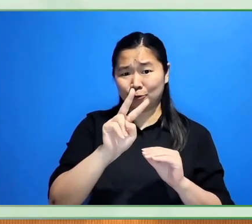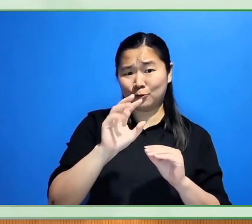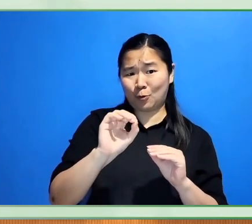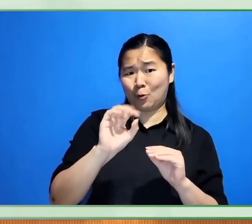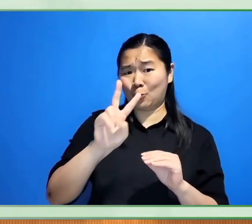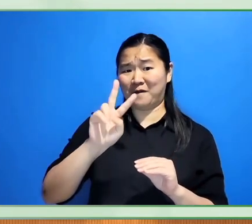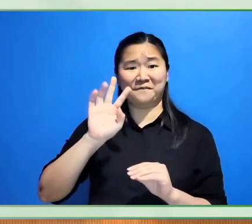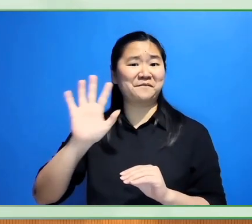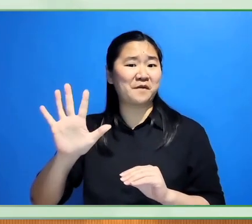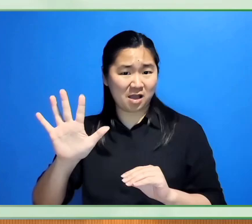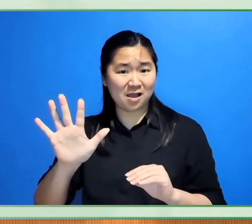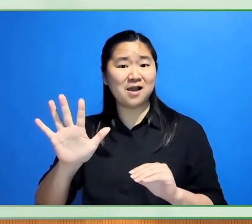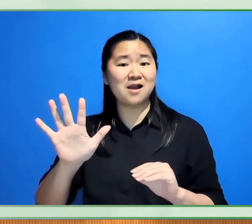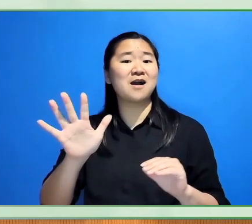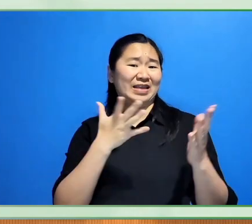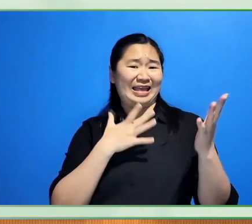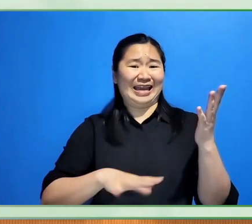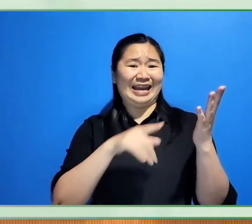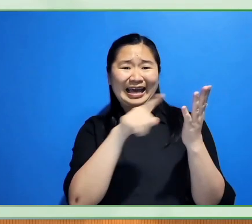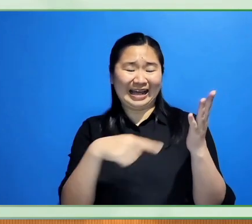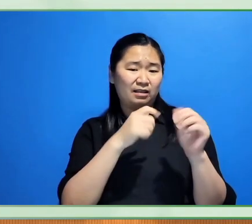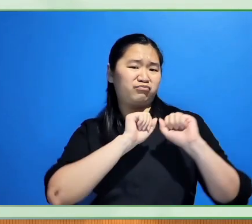the equivalent of 1,000 full limbs.